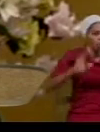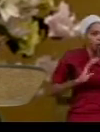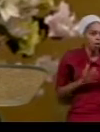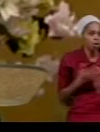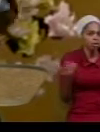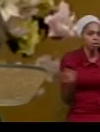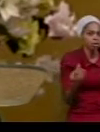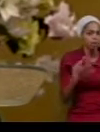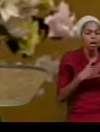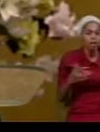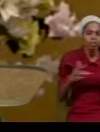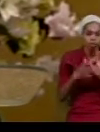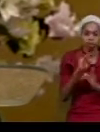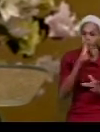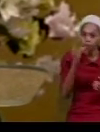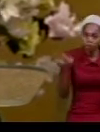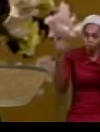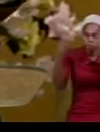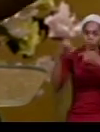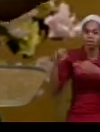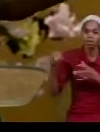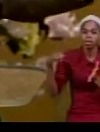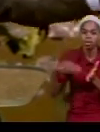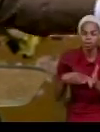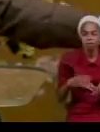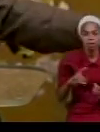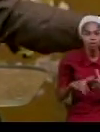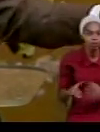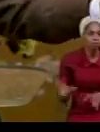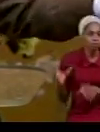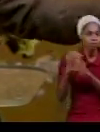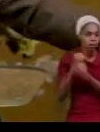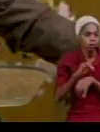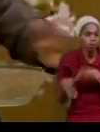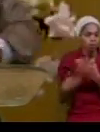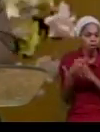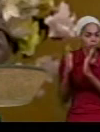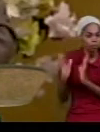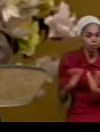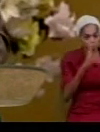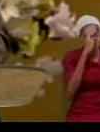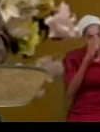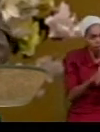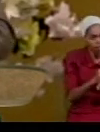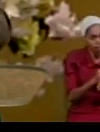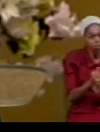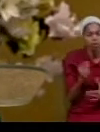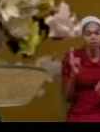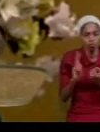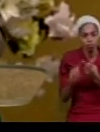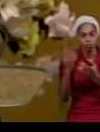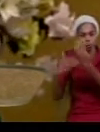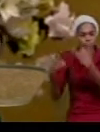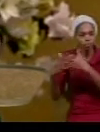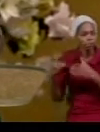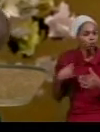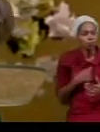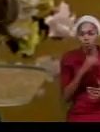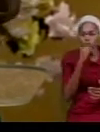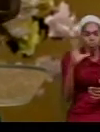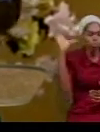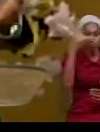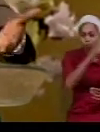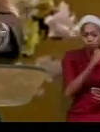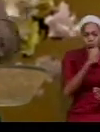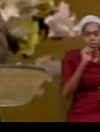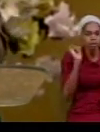saints unto Himself. Now, we must not lose that identity. We are priests of God. We